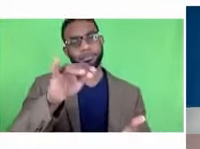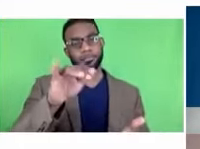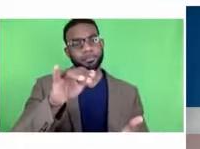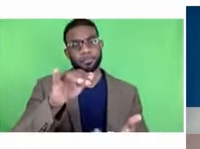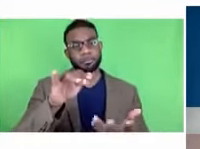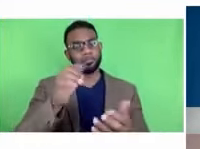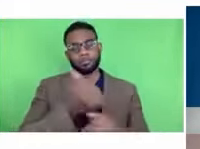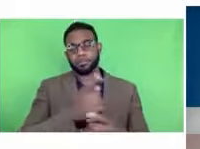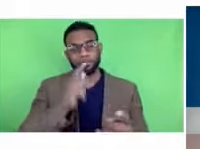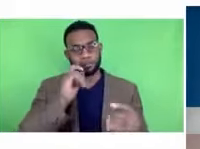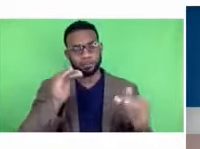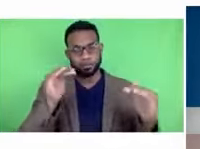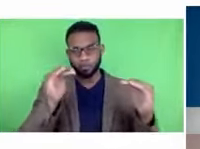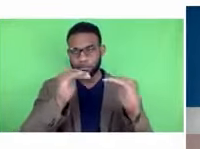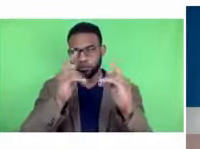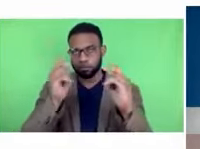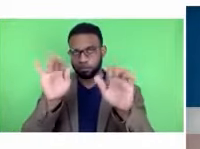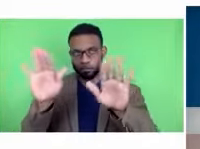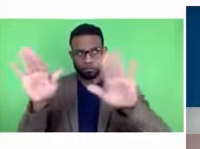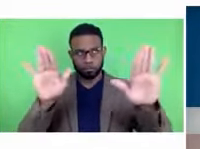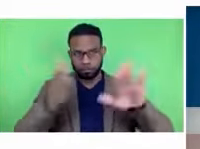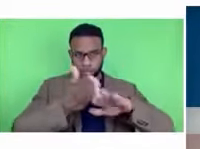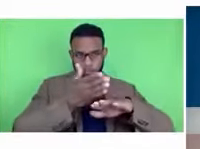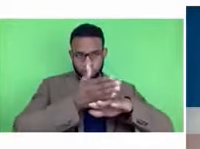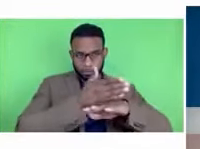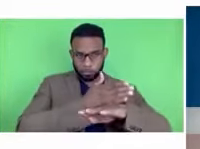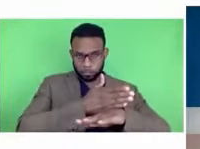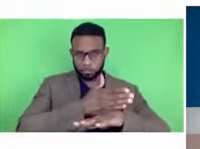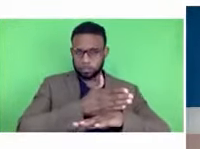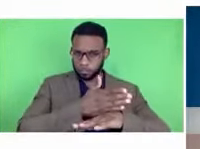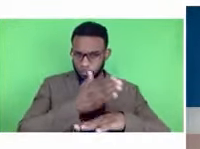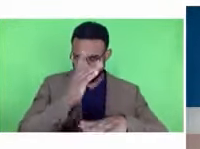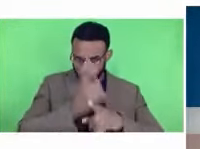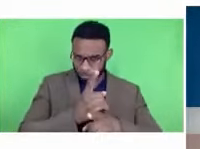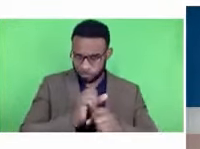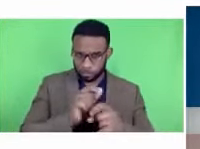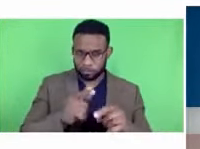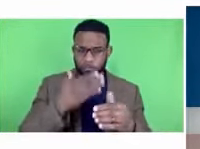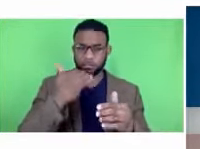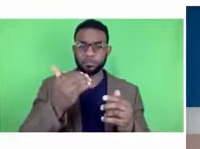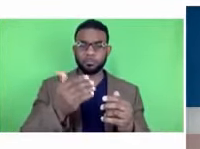everybody needs to be doing a little bit of upping the ante to make this a better situation for everyone.